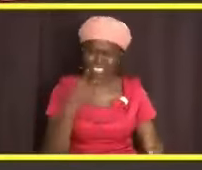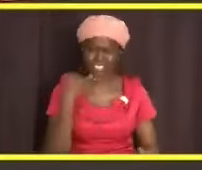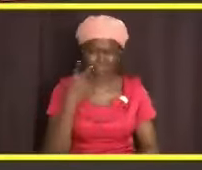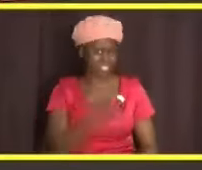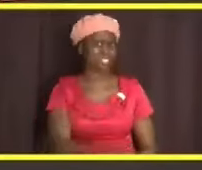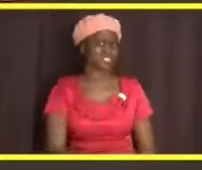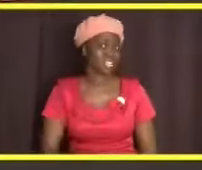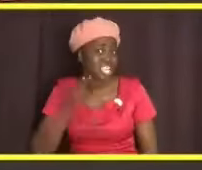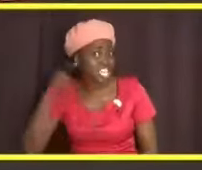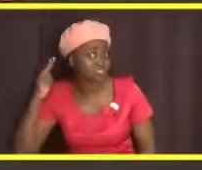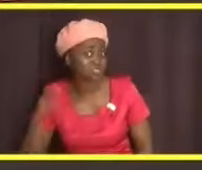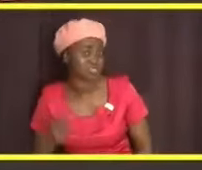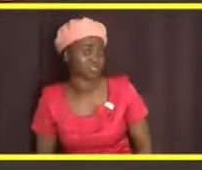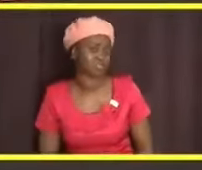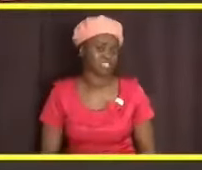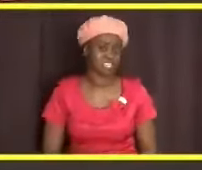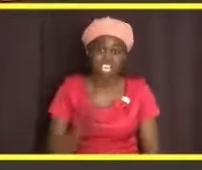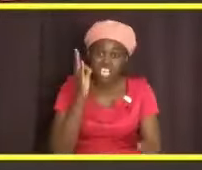If you need